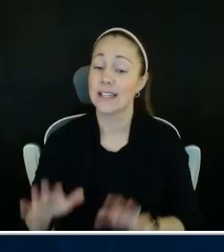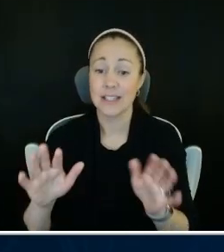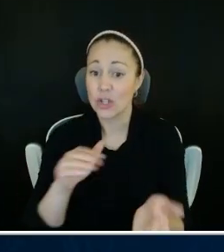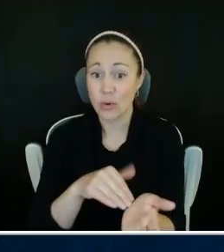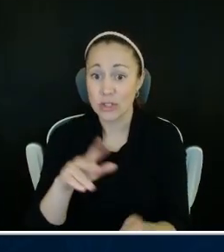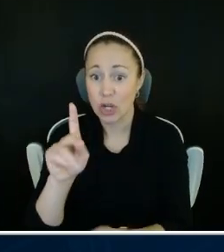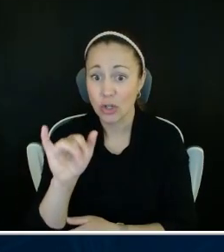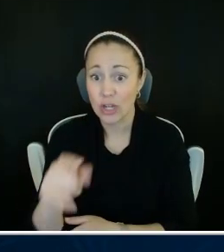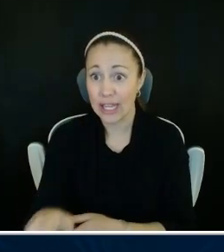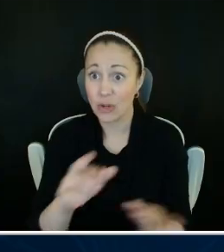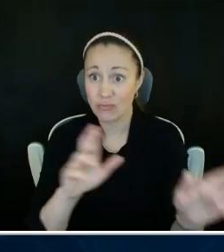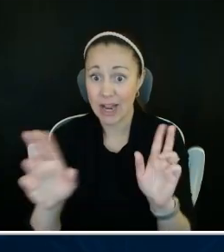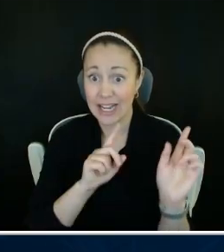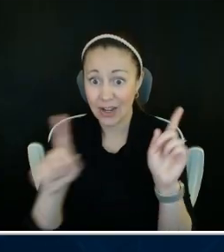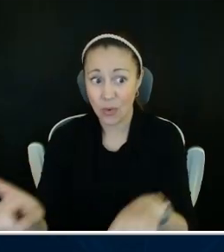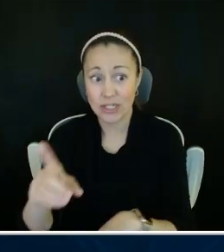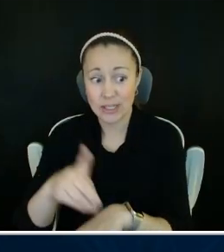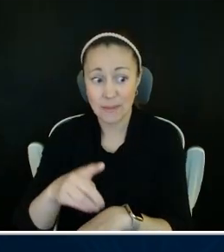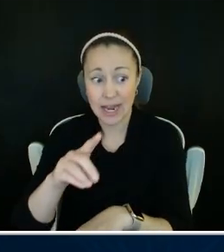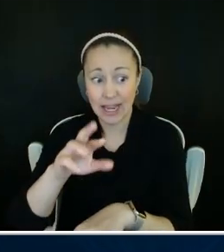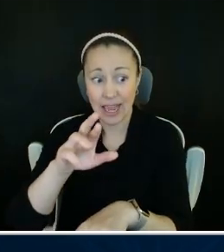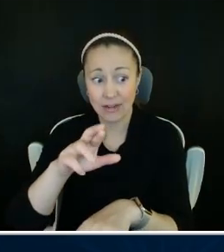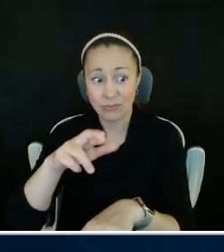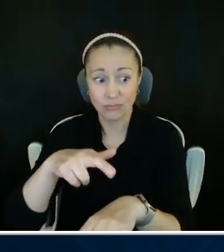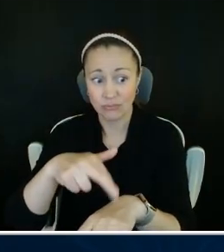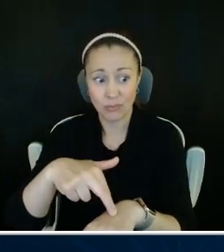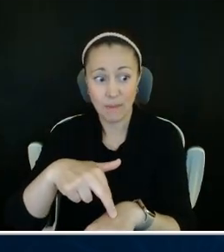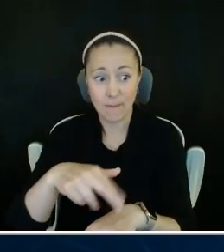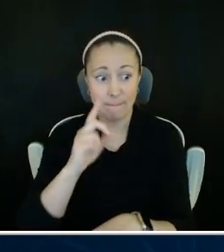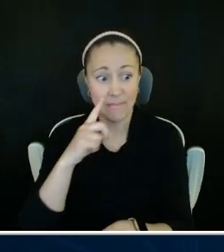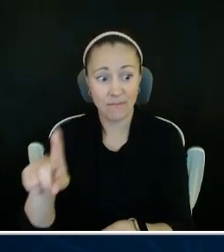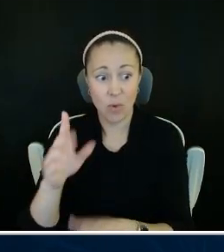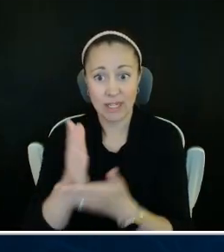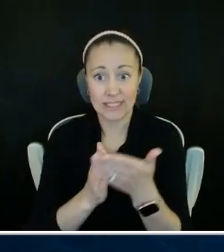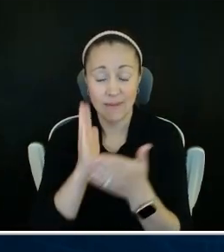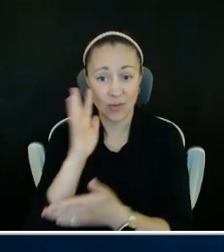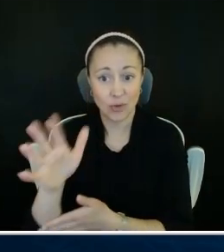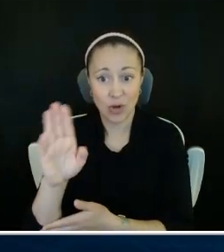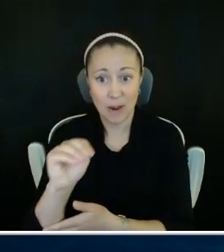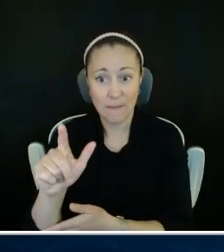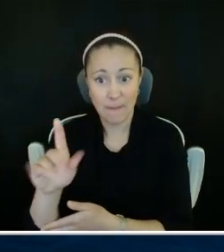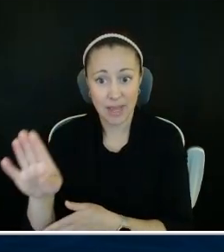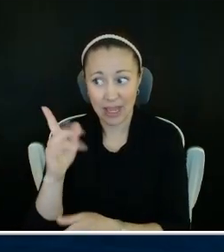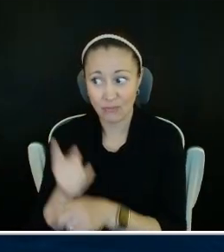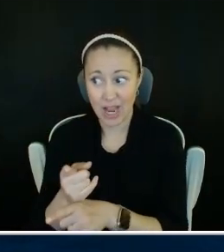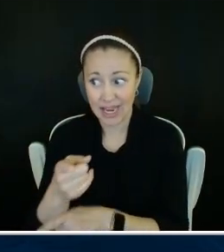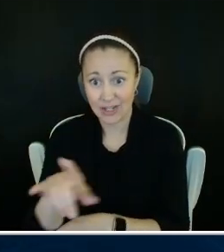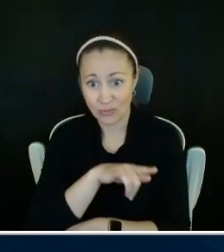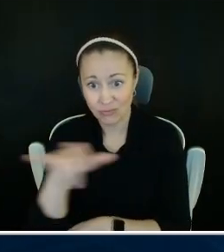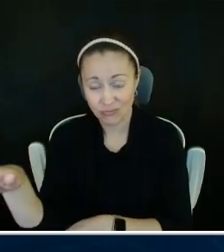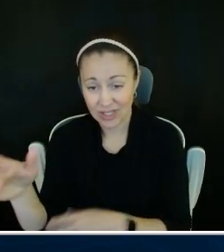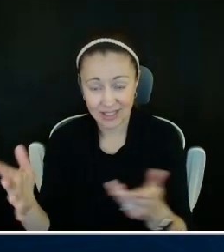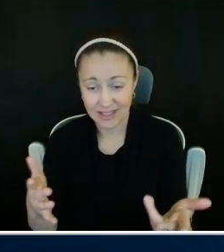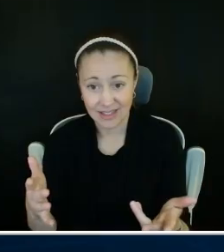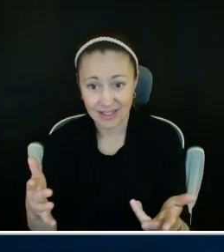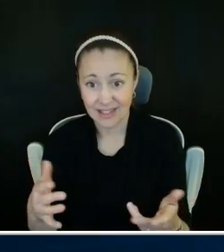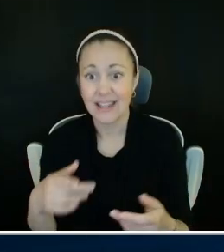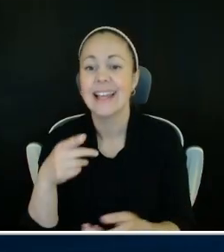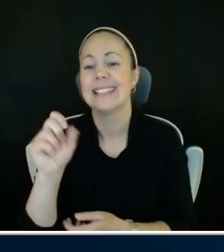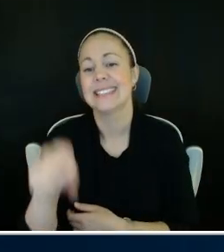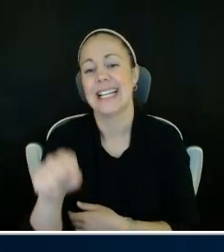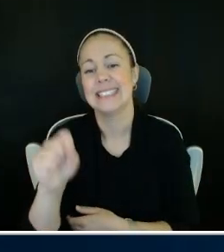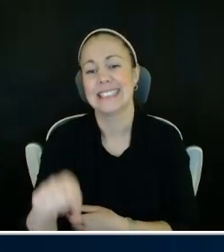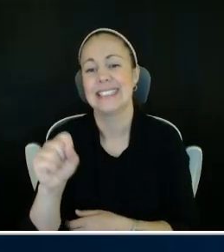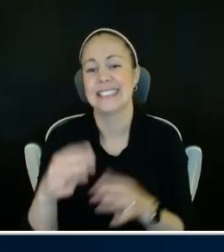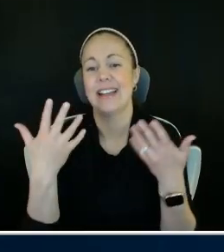some physicals for some future MLBers. Yeah, that's the thing, is that getting on the plane, got here